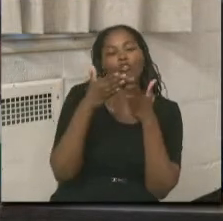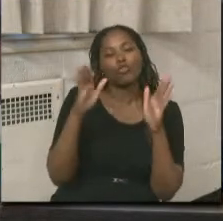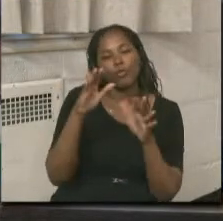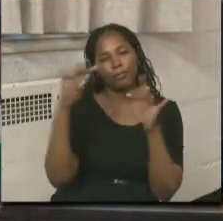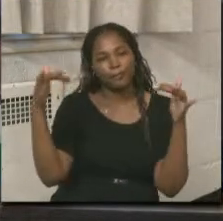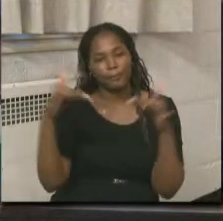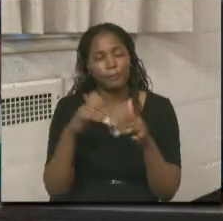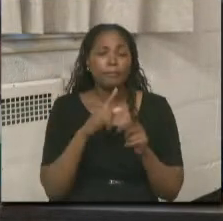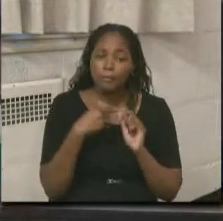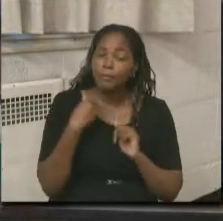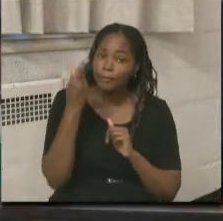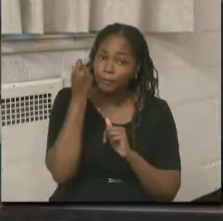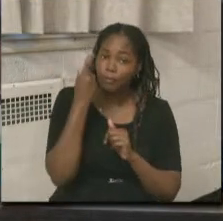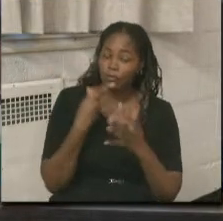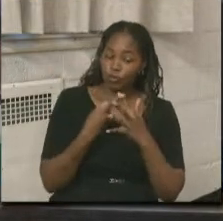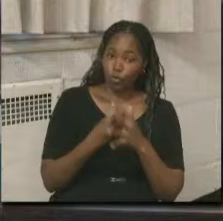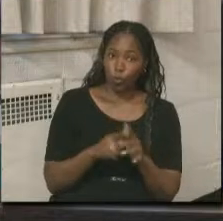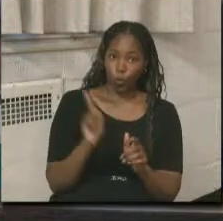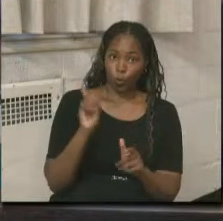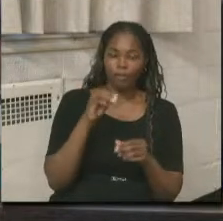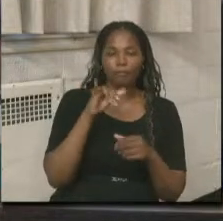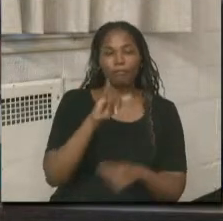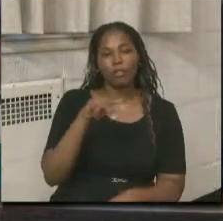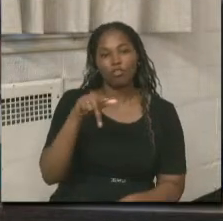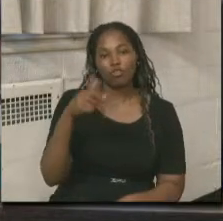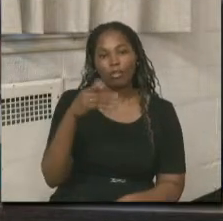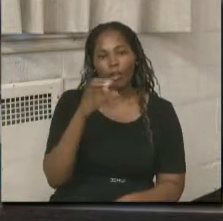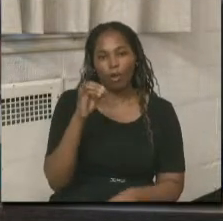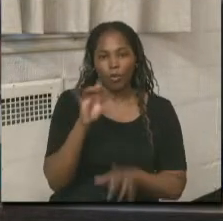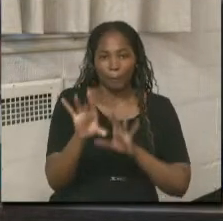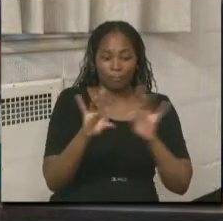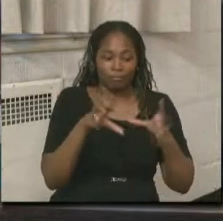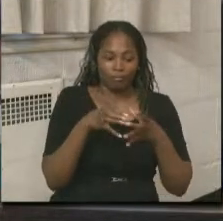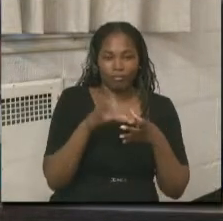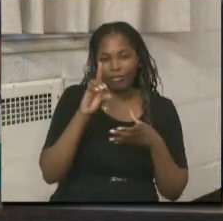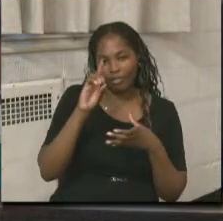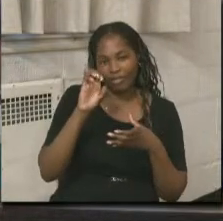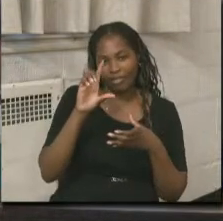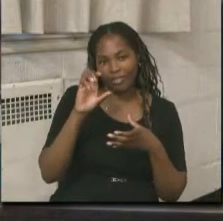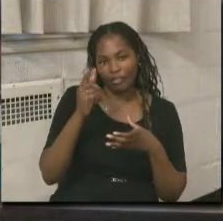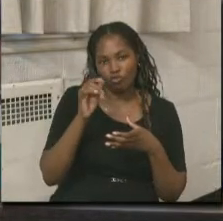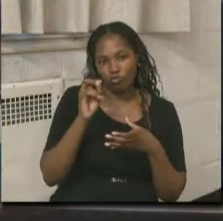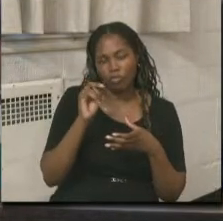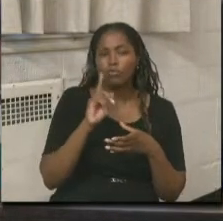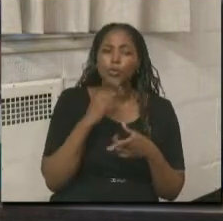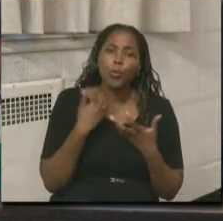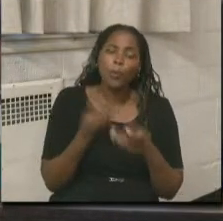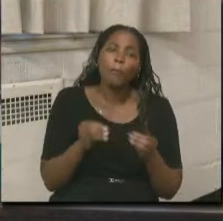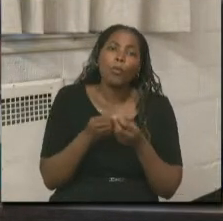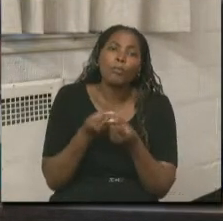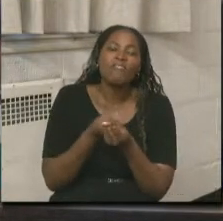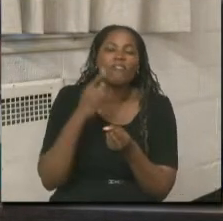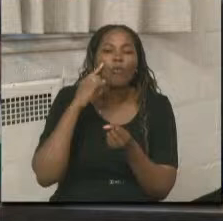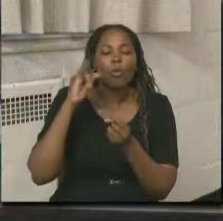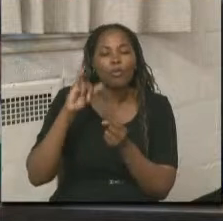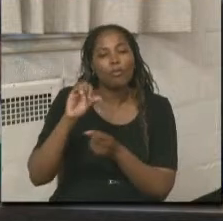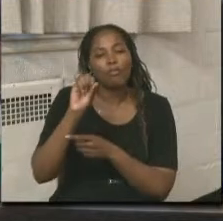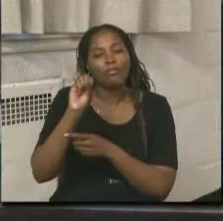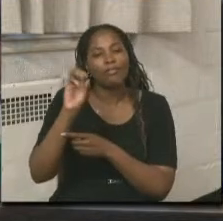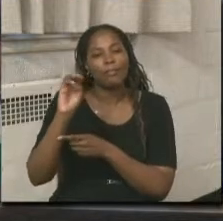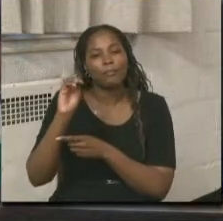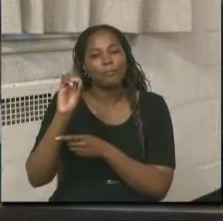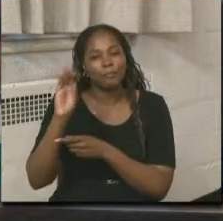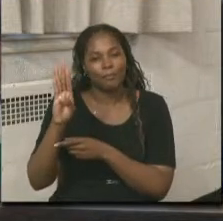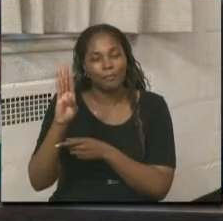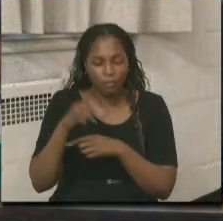But we started with the Prince George's County delegation, and we just really wanted to get advocacy for SMOBs. And in that time of advocating with her, I